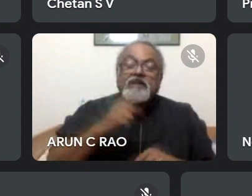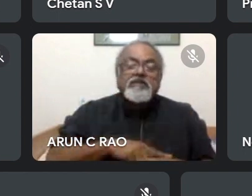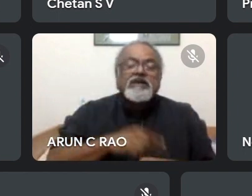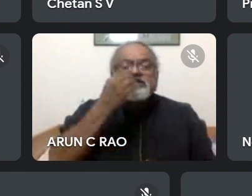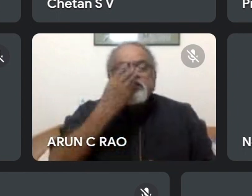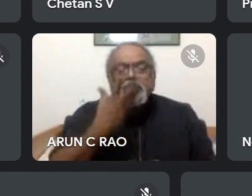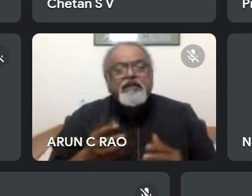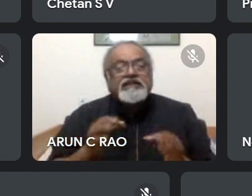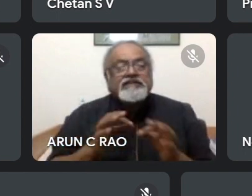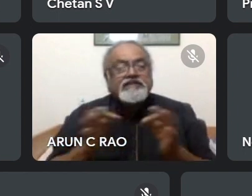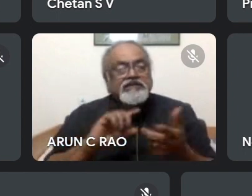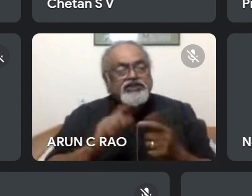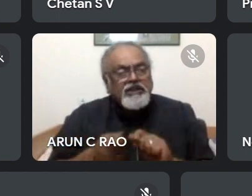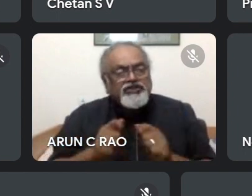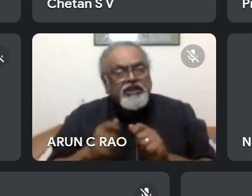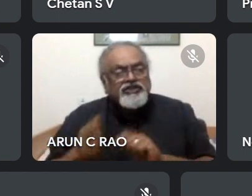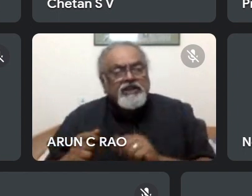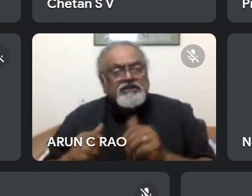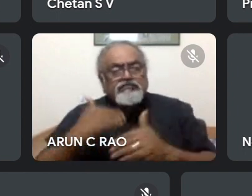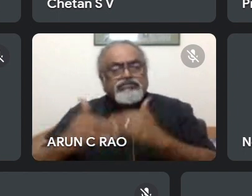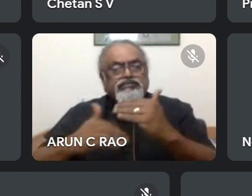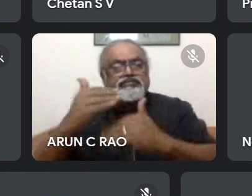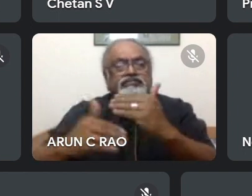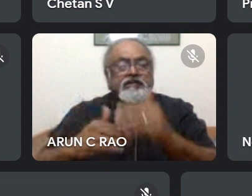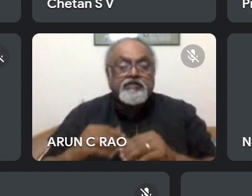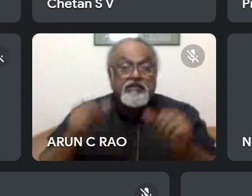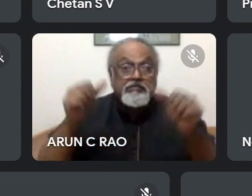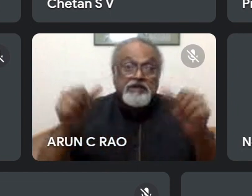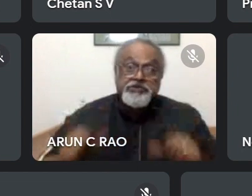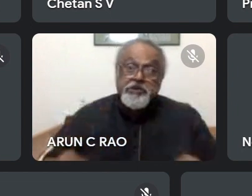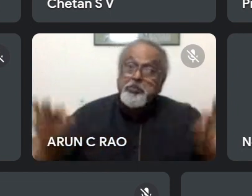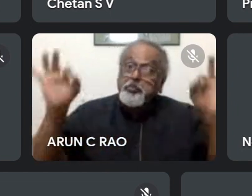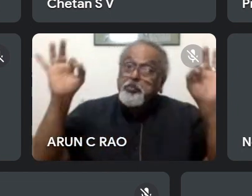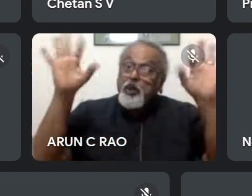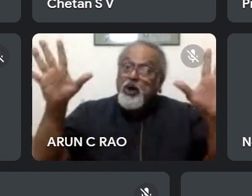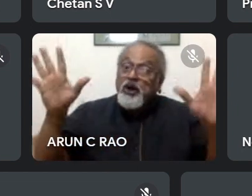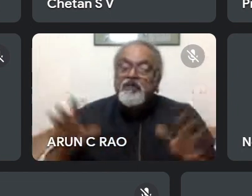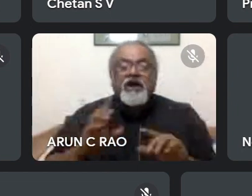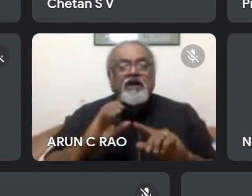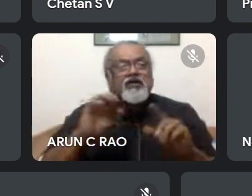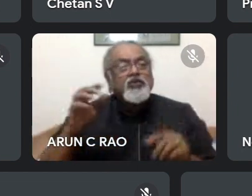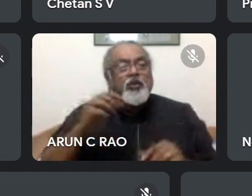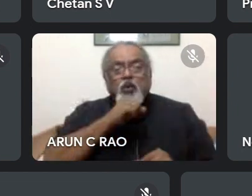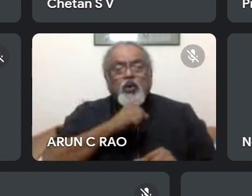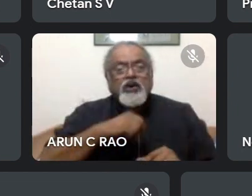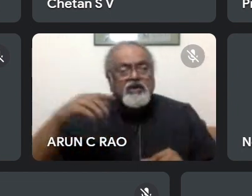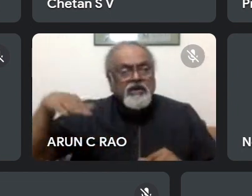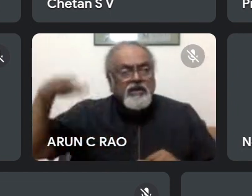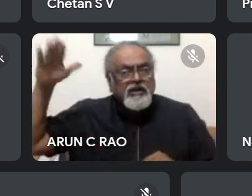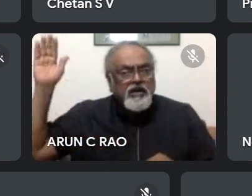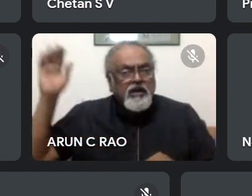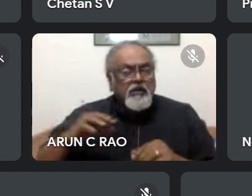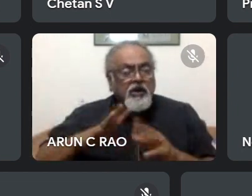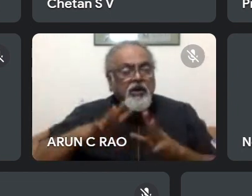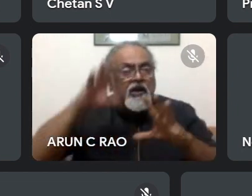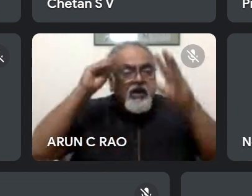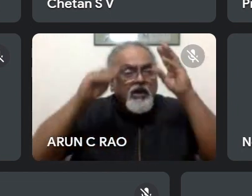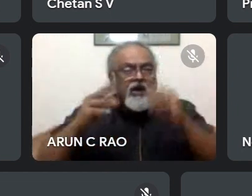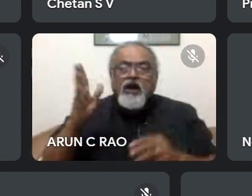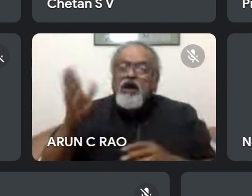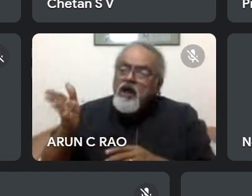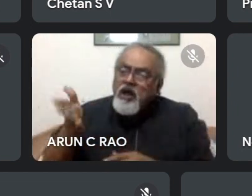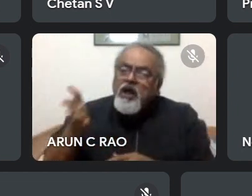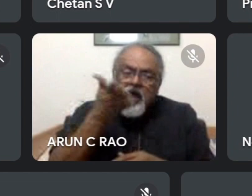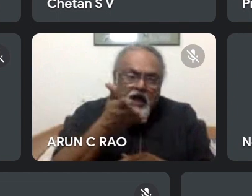simple changes. And the results are phenomenal. I mean, some of the leaders, they took away a lot of learning,